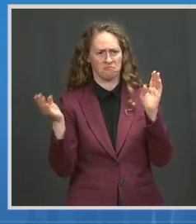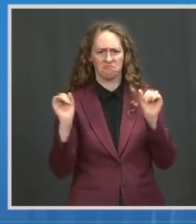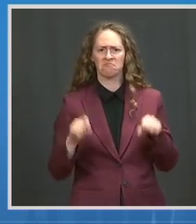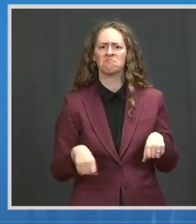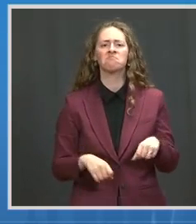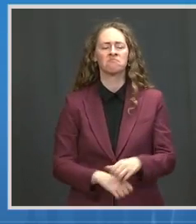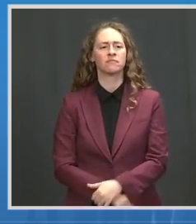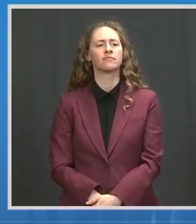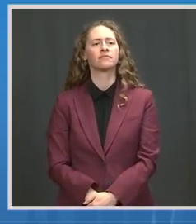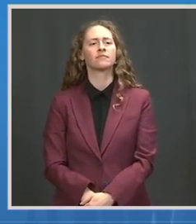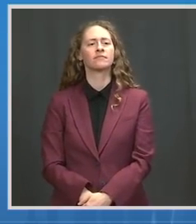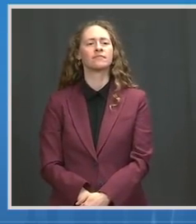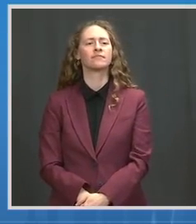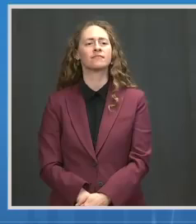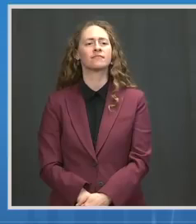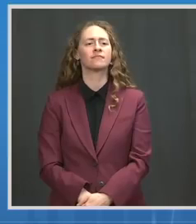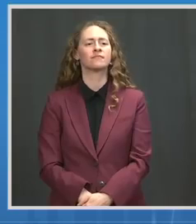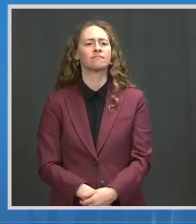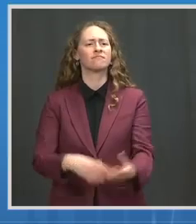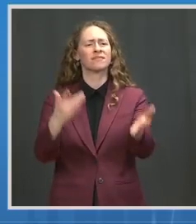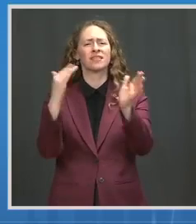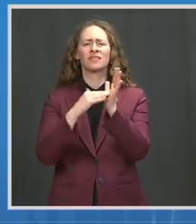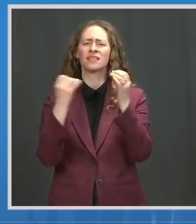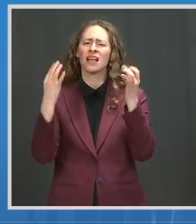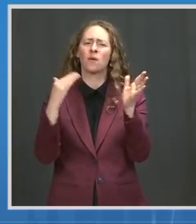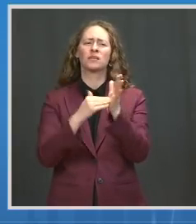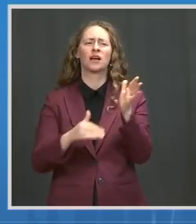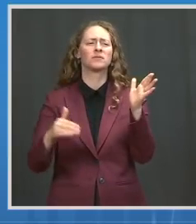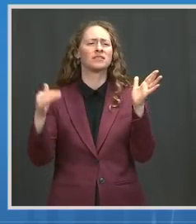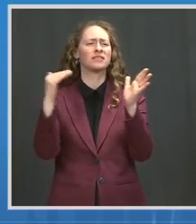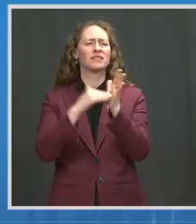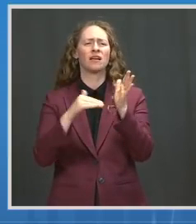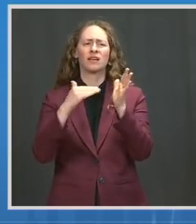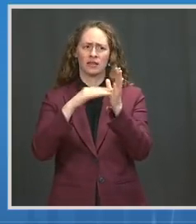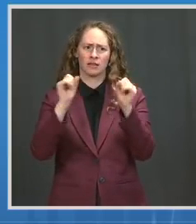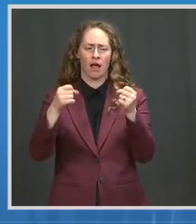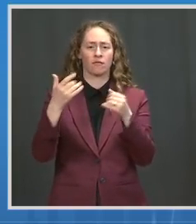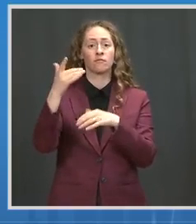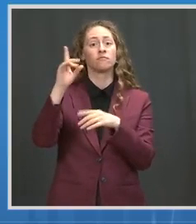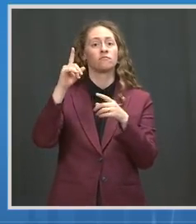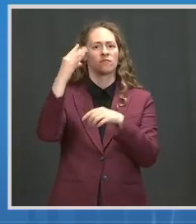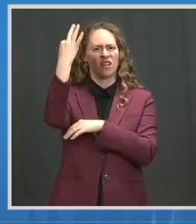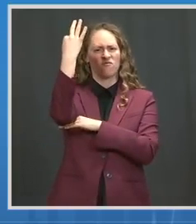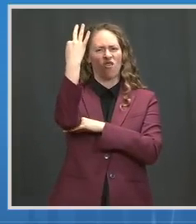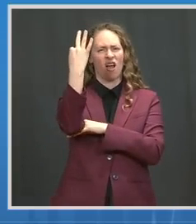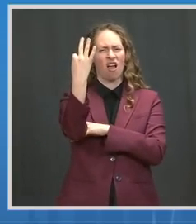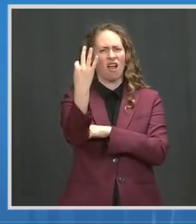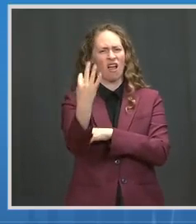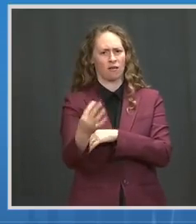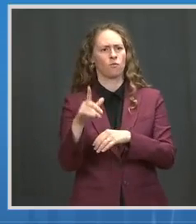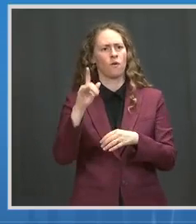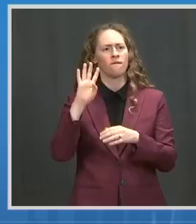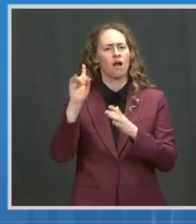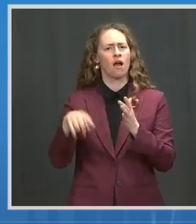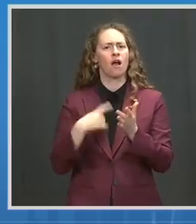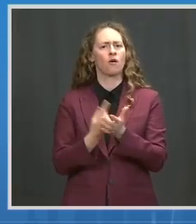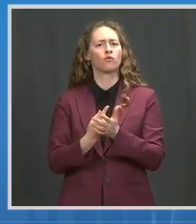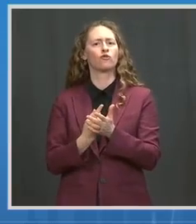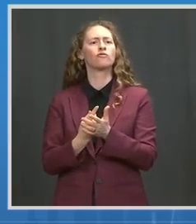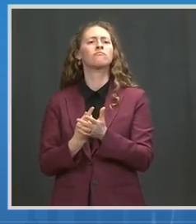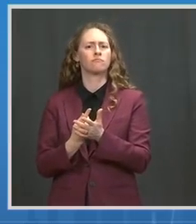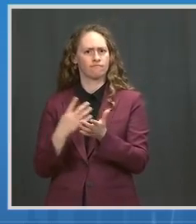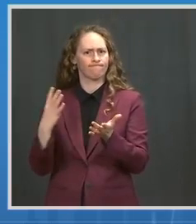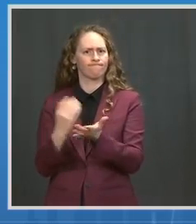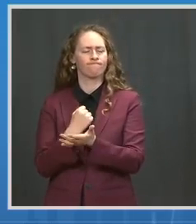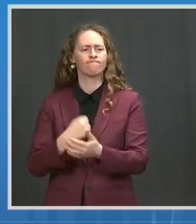pharmacies nationwide will stay open late every Friday in June and will offer the services throughout the night to make sure individuals can